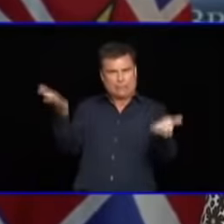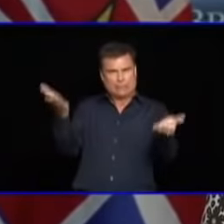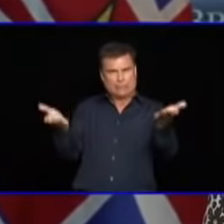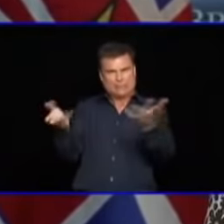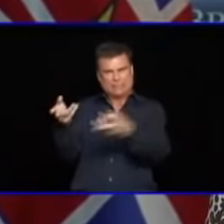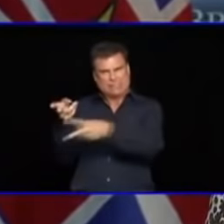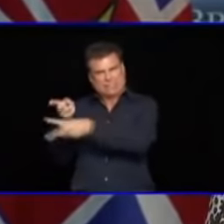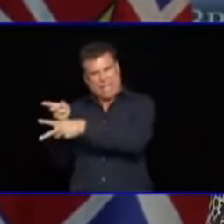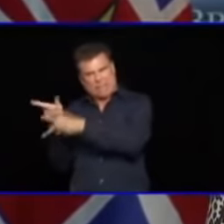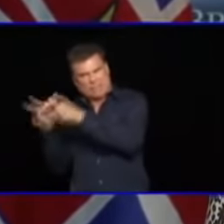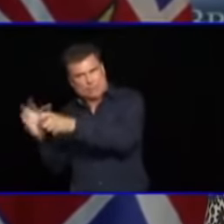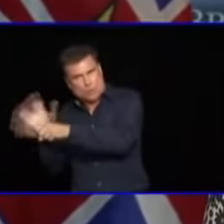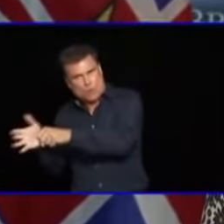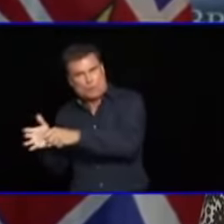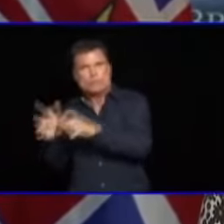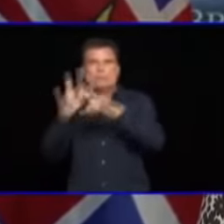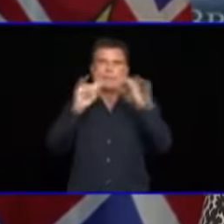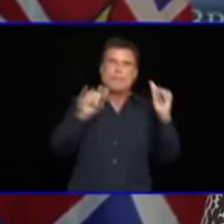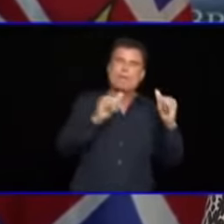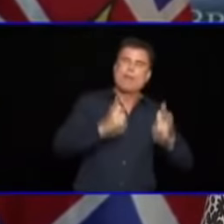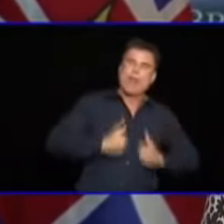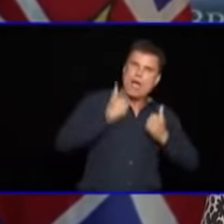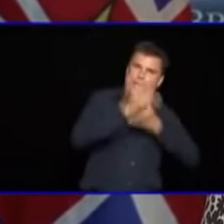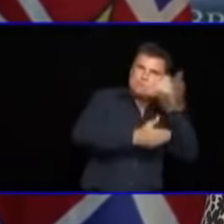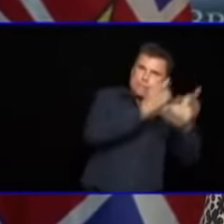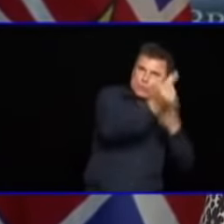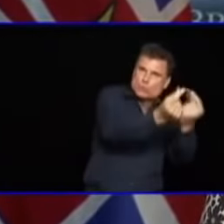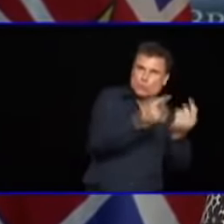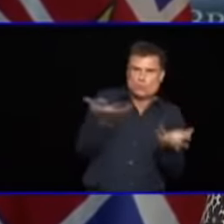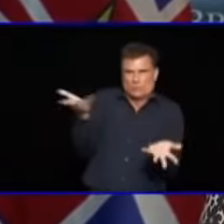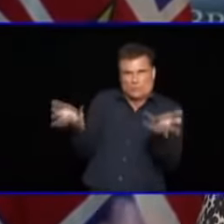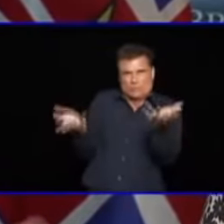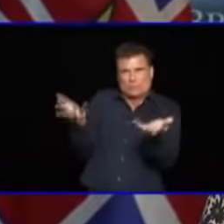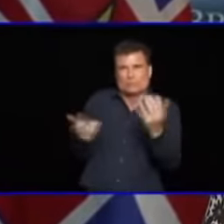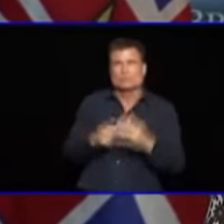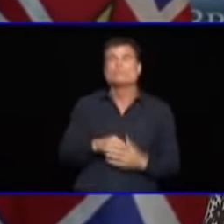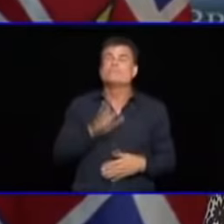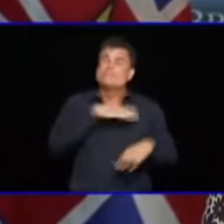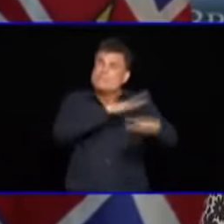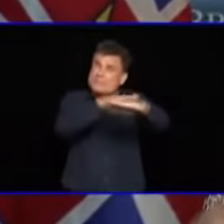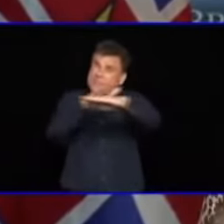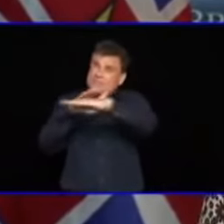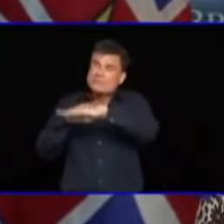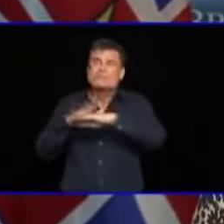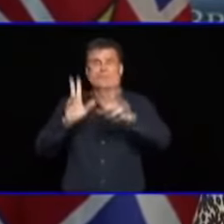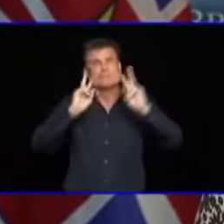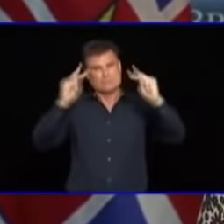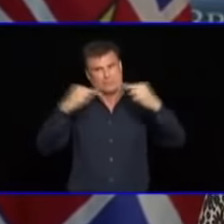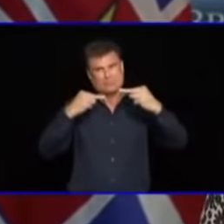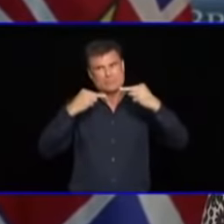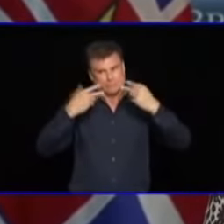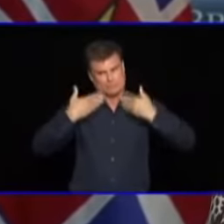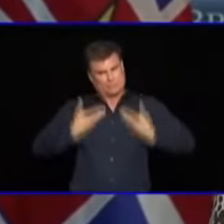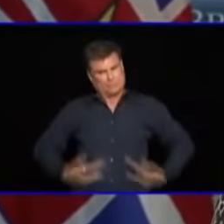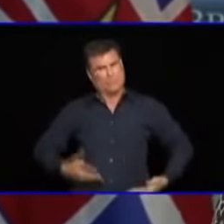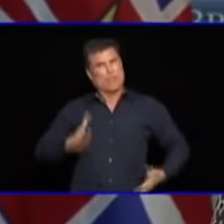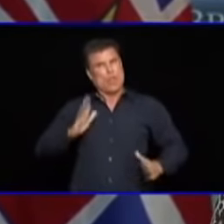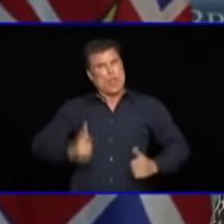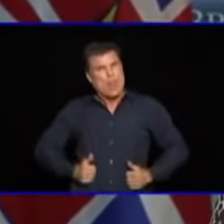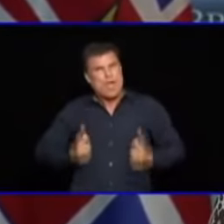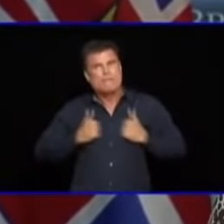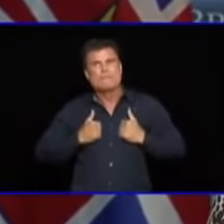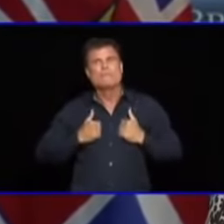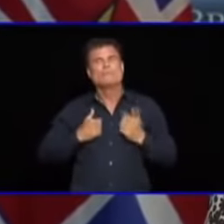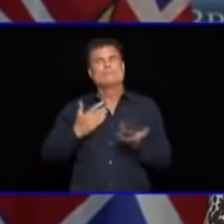weeks, especially spending time with groups of people that we don't know without taking personal precautions